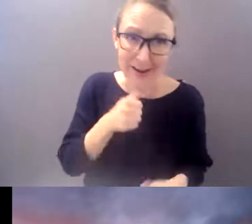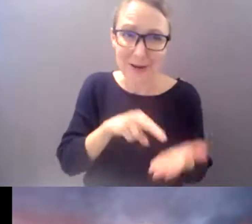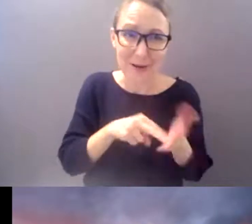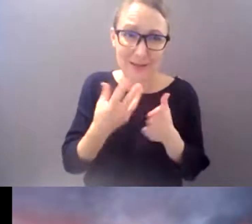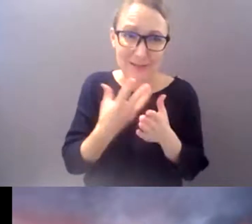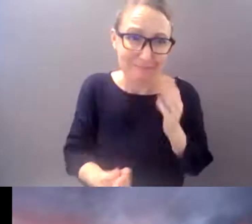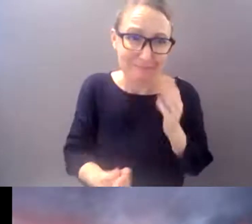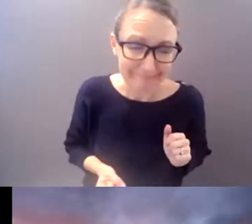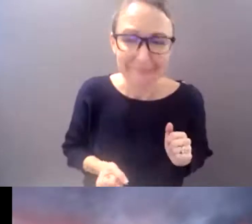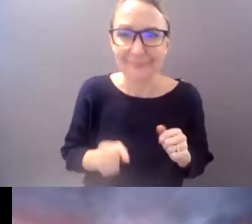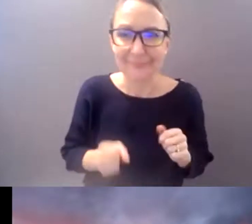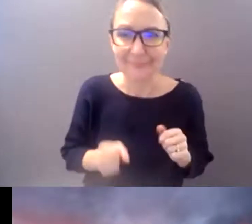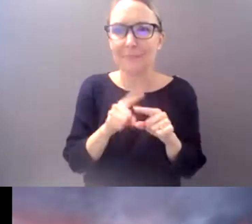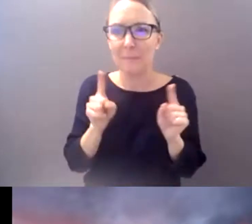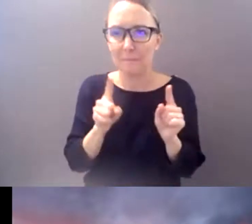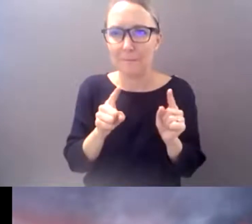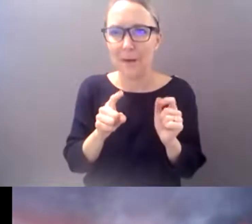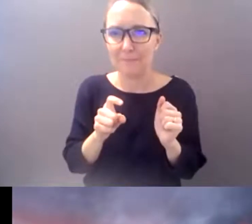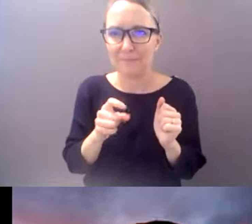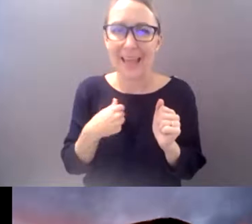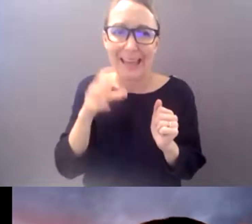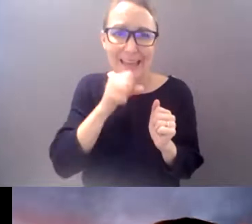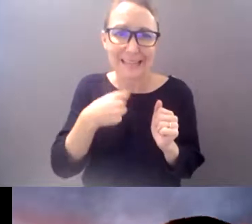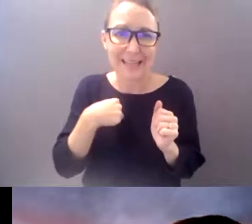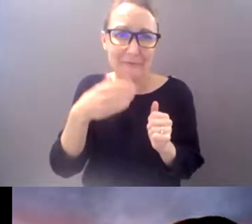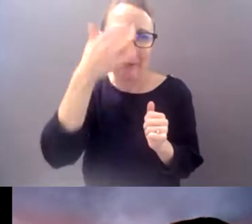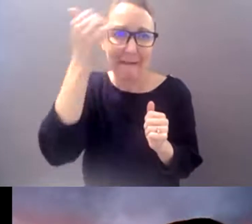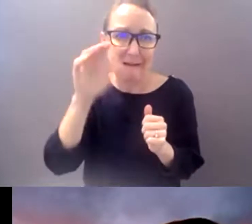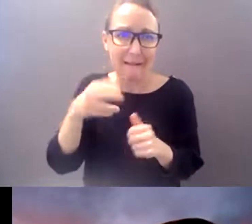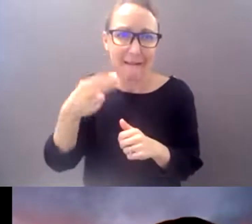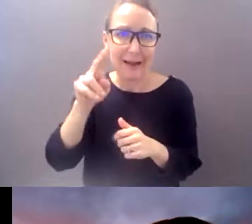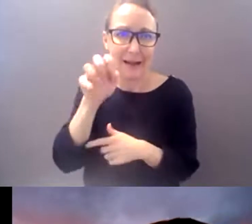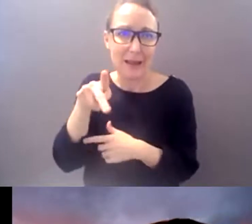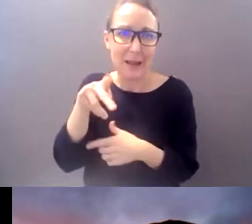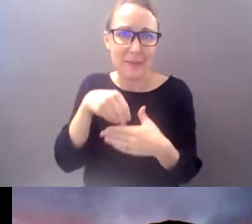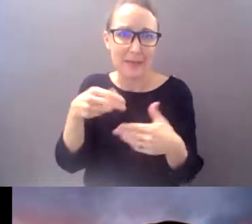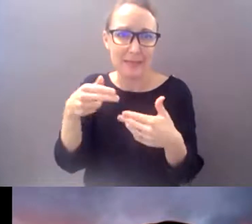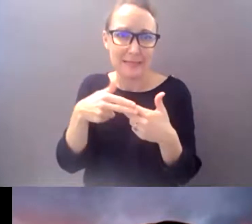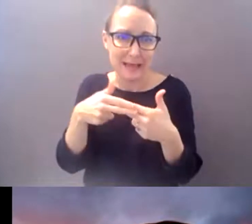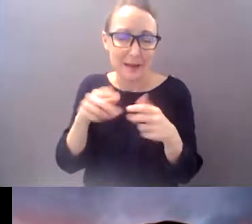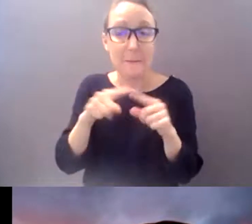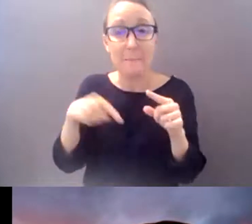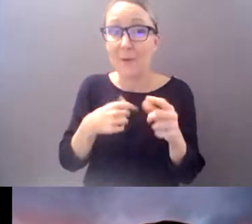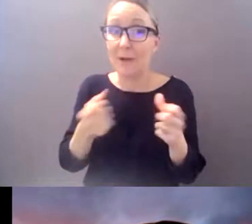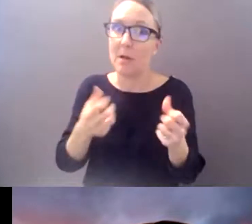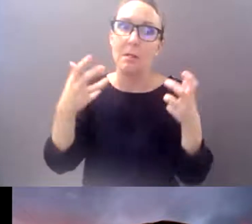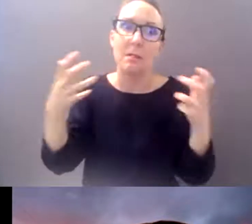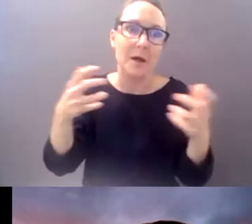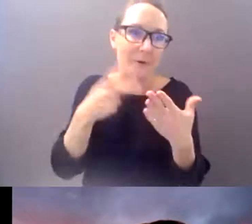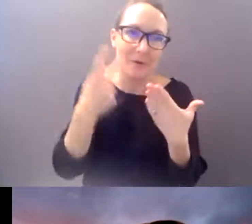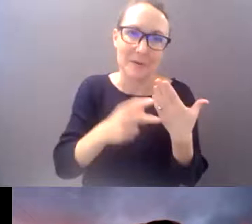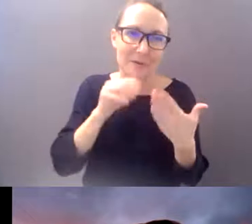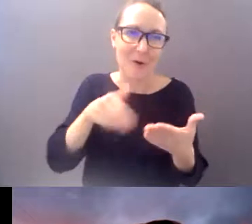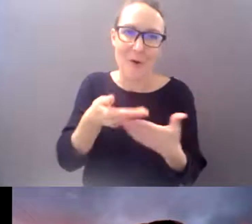I checked and it's in there, but I left HICAP out. We actually have a lot more programs than are included there. I was just trying